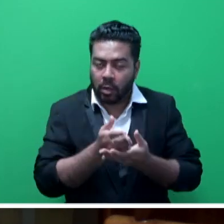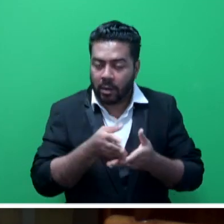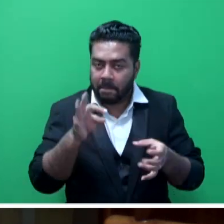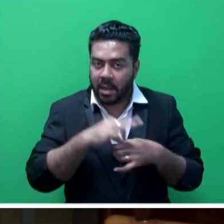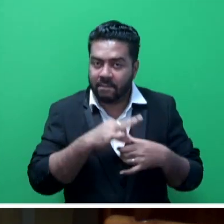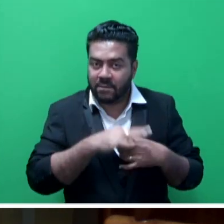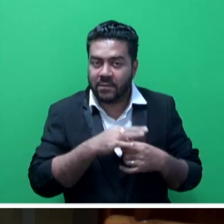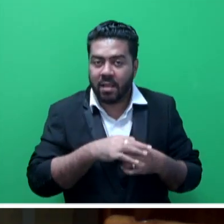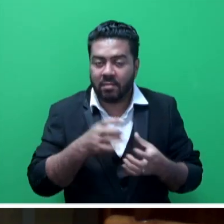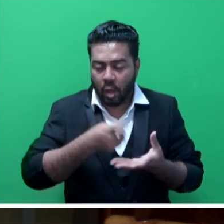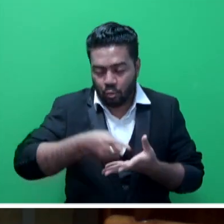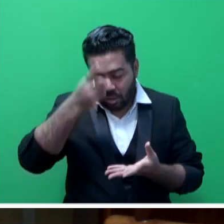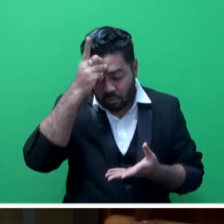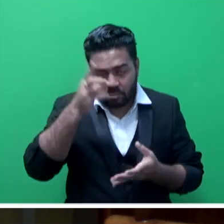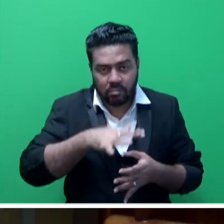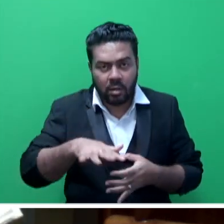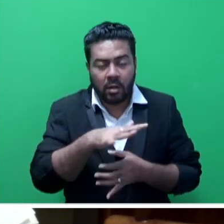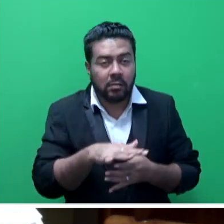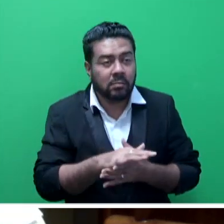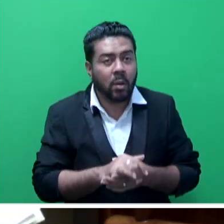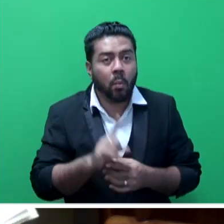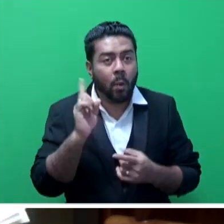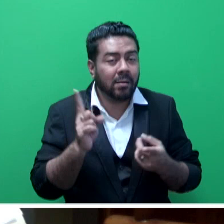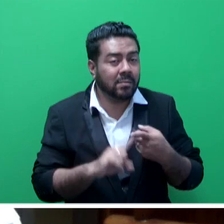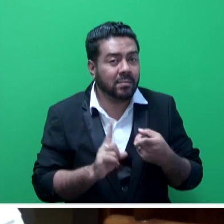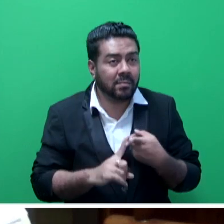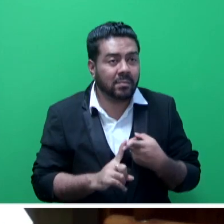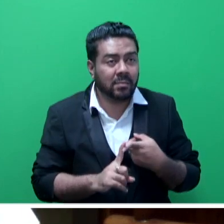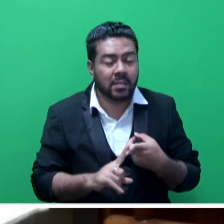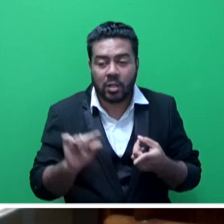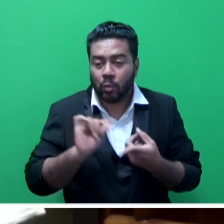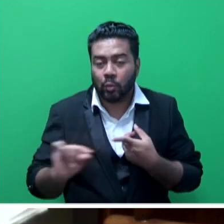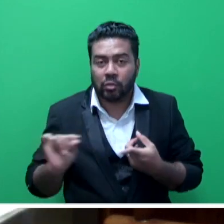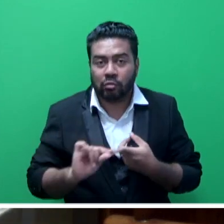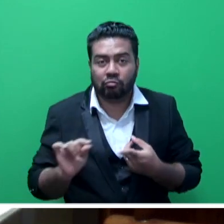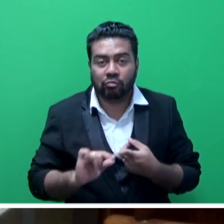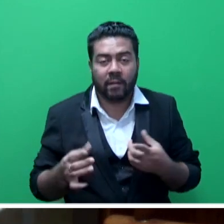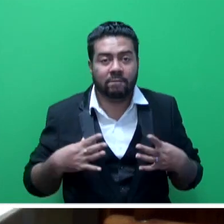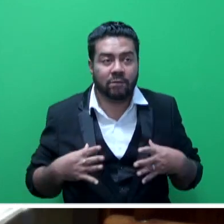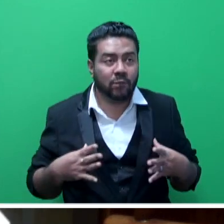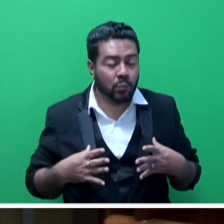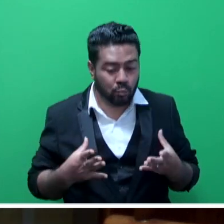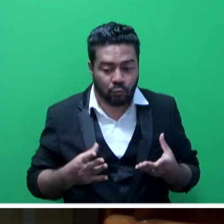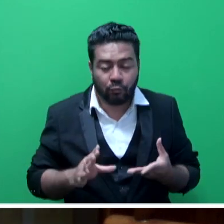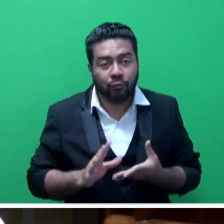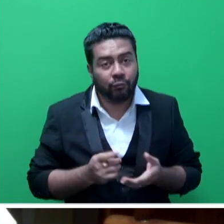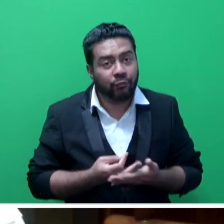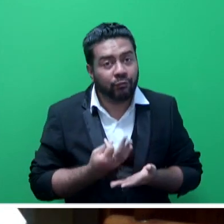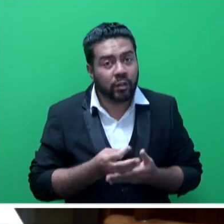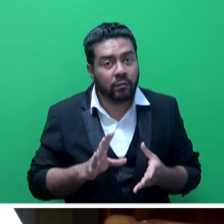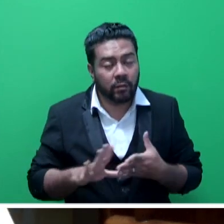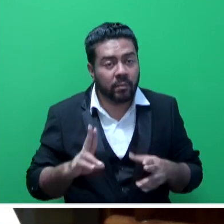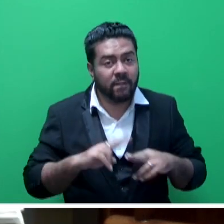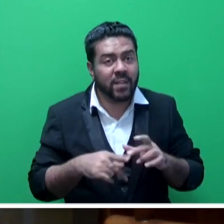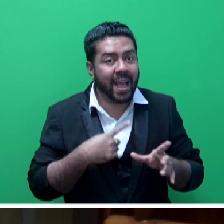sector and the children of Fiji. One such initiative is the fee-free grant, which we call FAG,